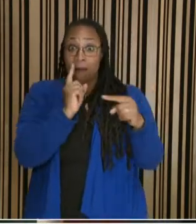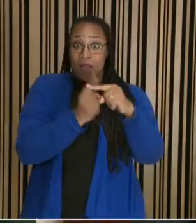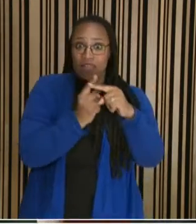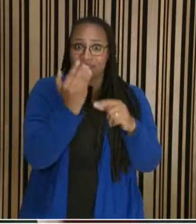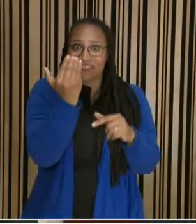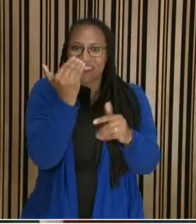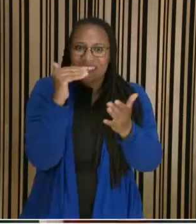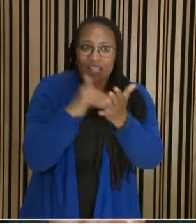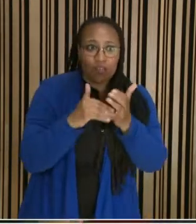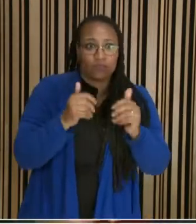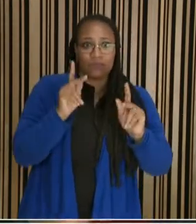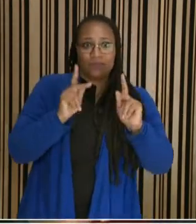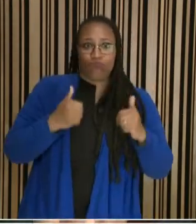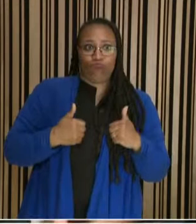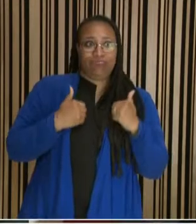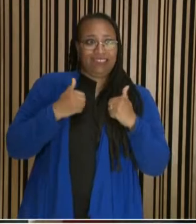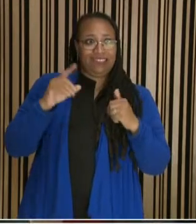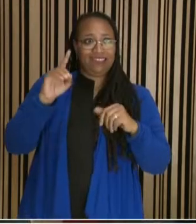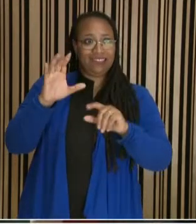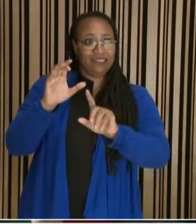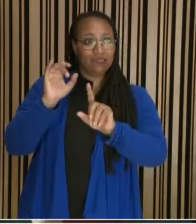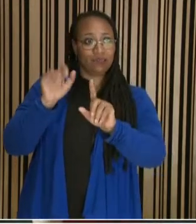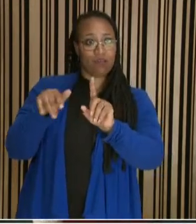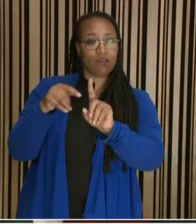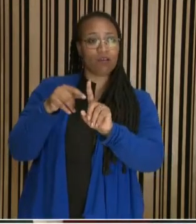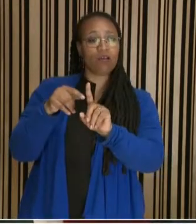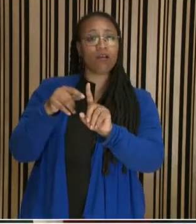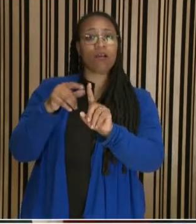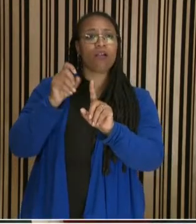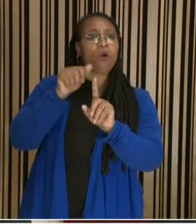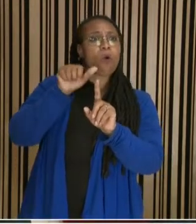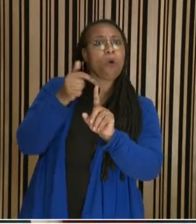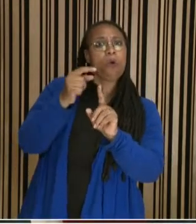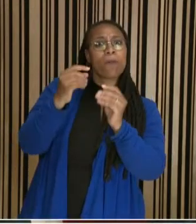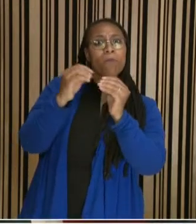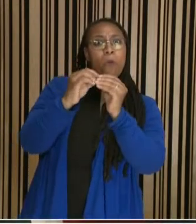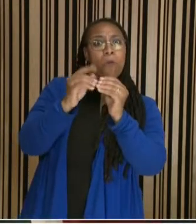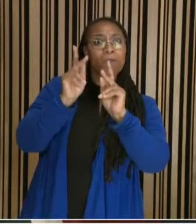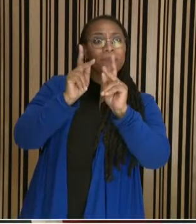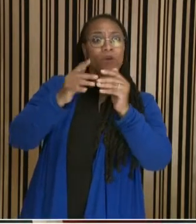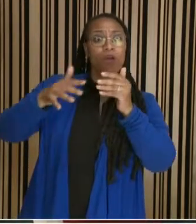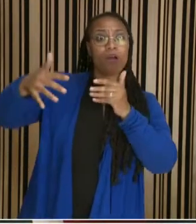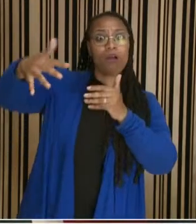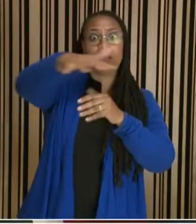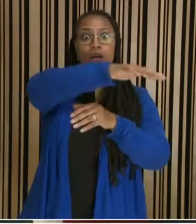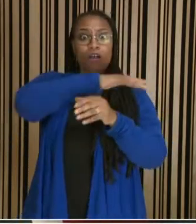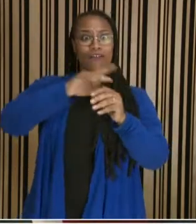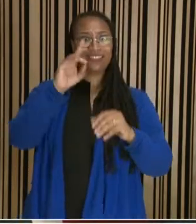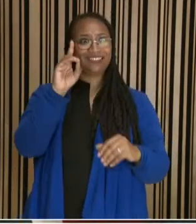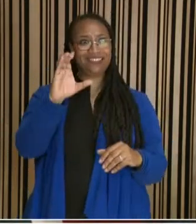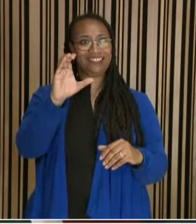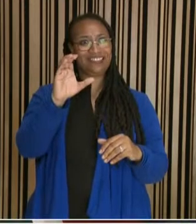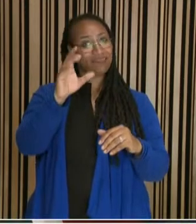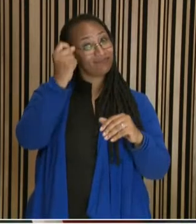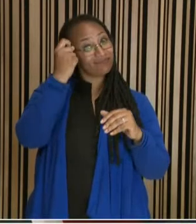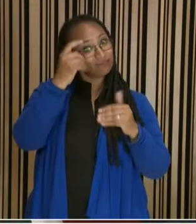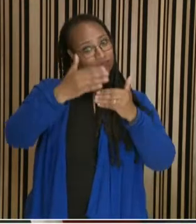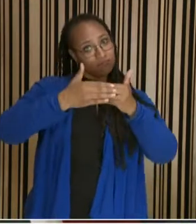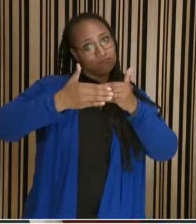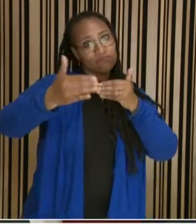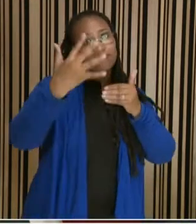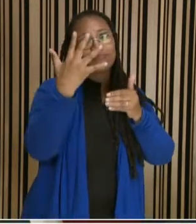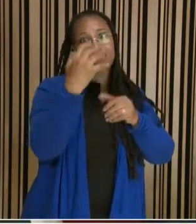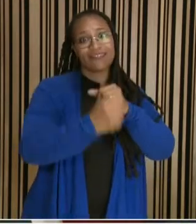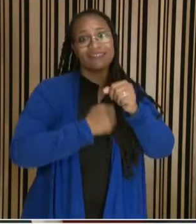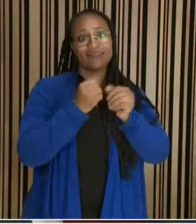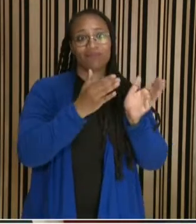25,000 more, or is it 35,000 more citywide as part of our 5-year plan. So we can continue to focus on